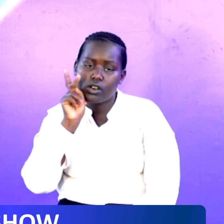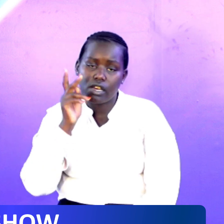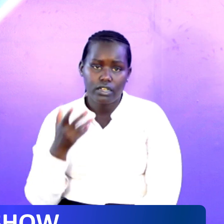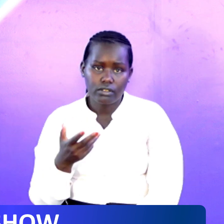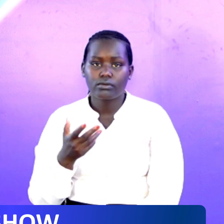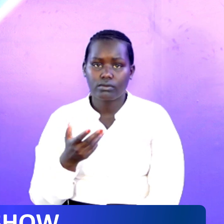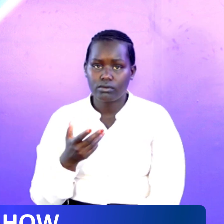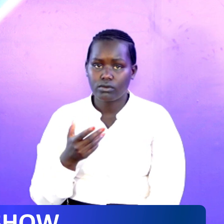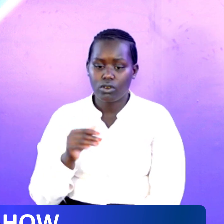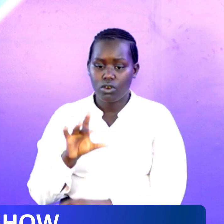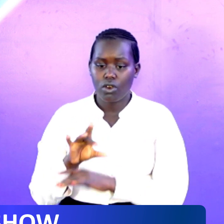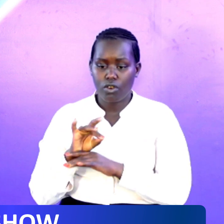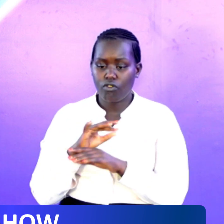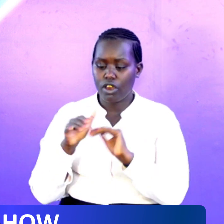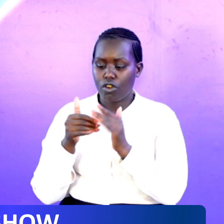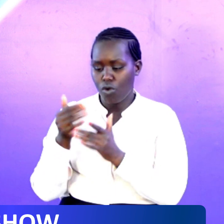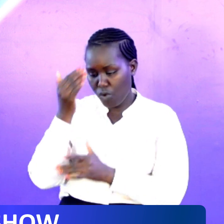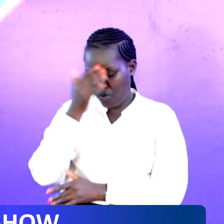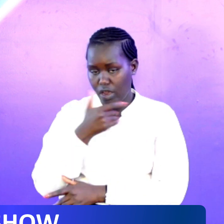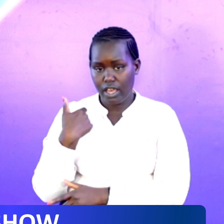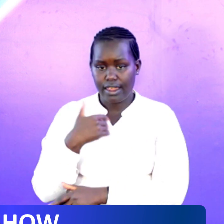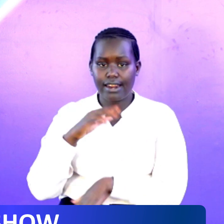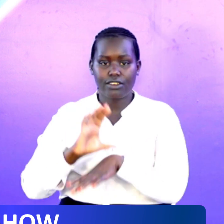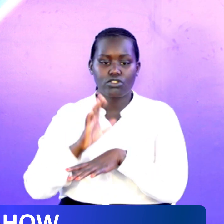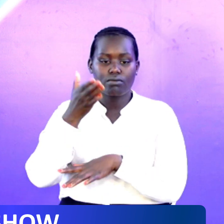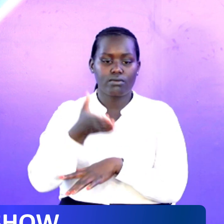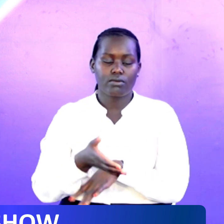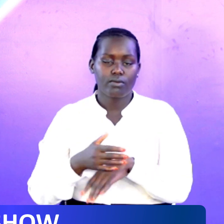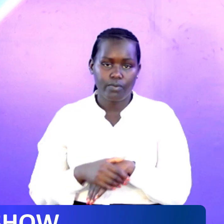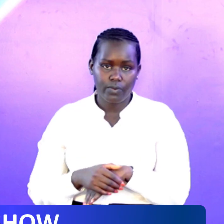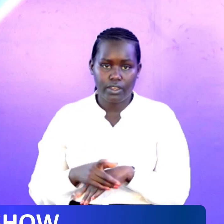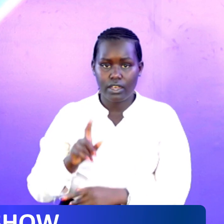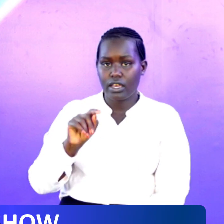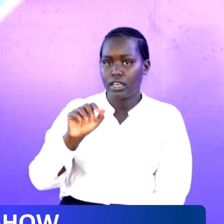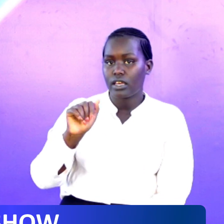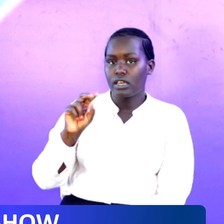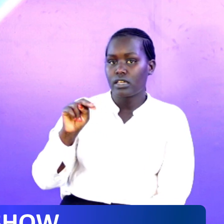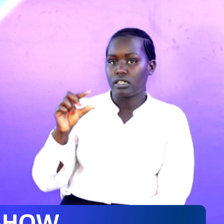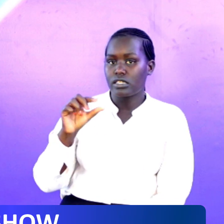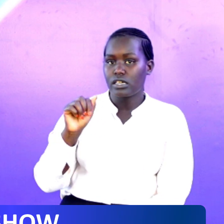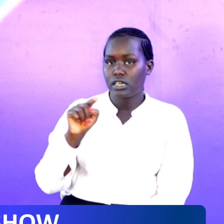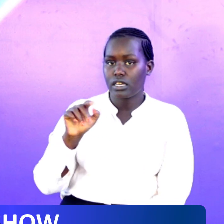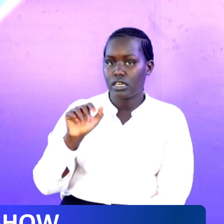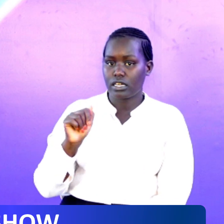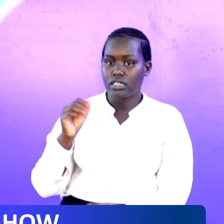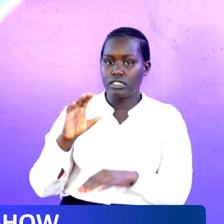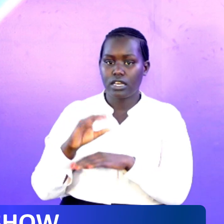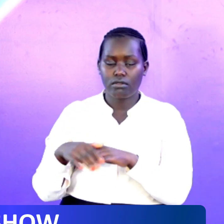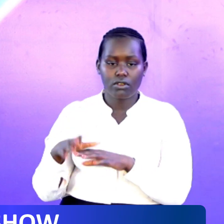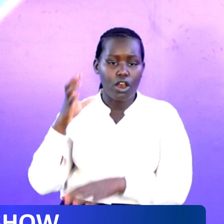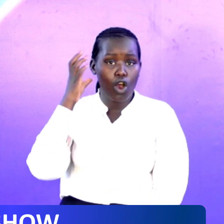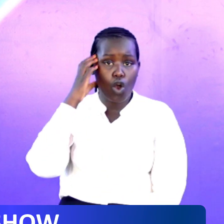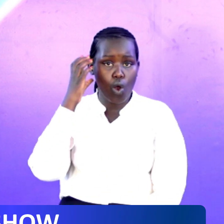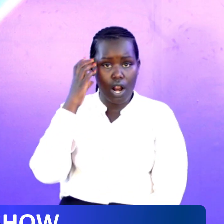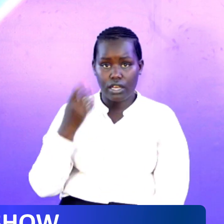church. You find all Catholic entities there, isn't it? Tangaza College. You can count and count sister